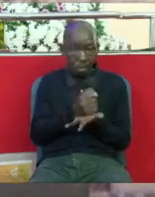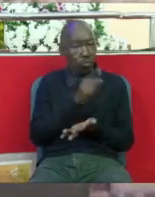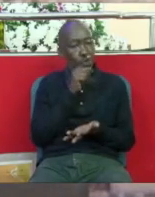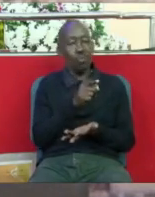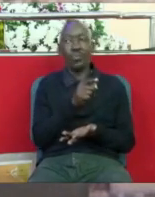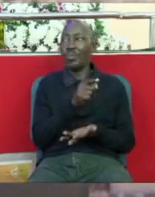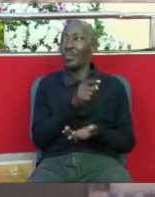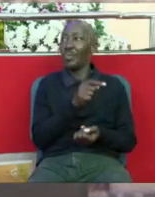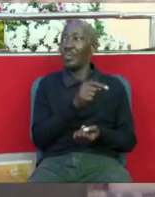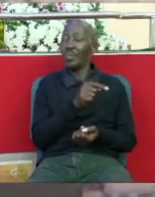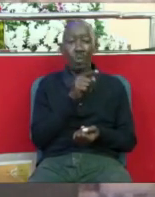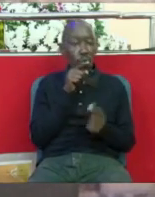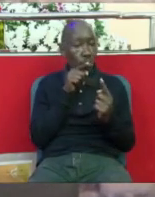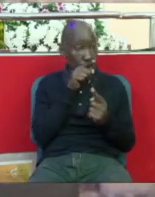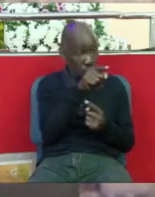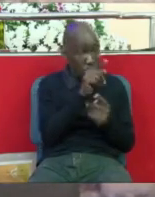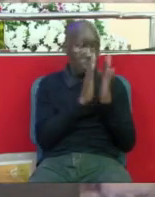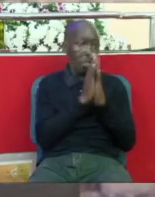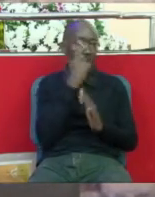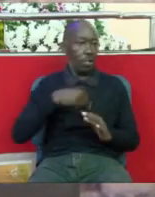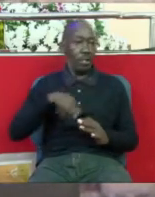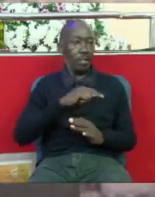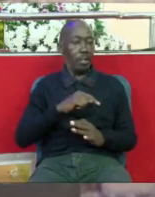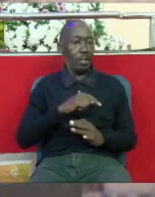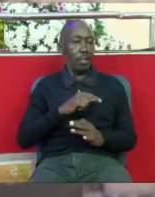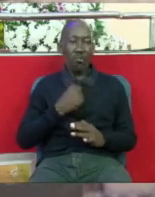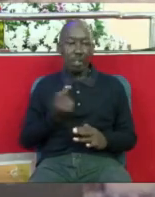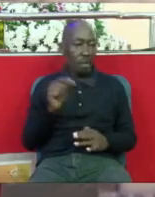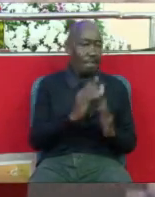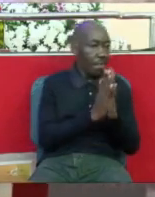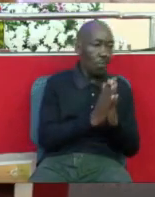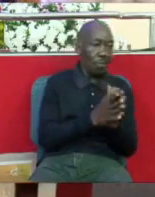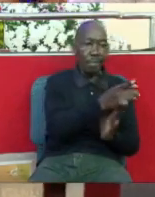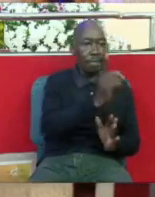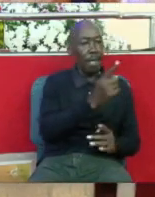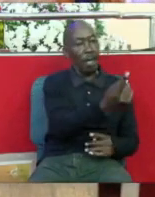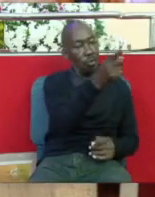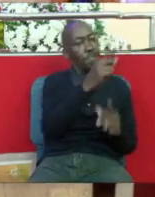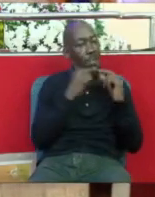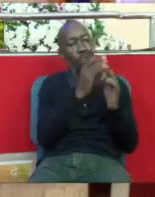tulikuajiri. To pray for us. Ili utuombe. We are not coming. Atuji.